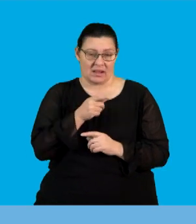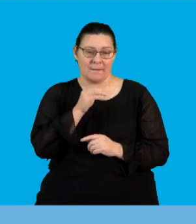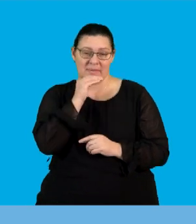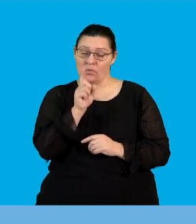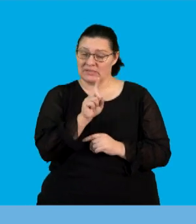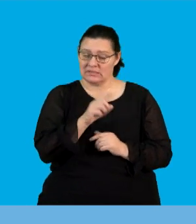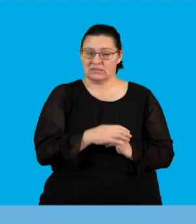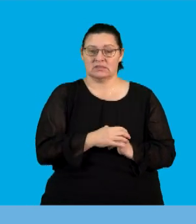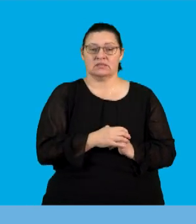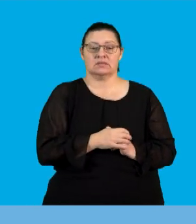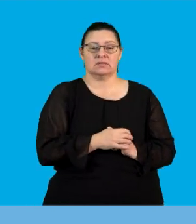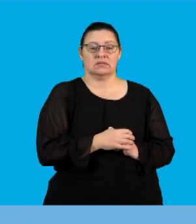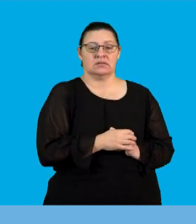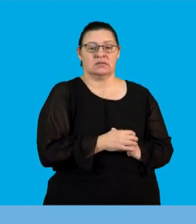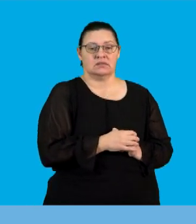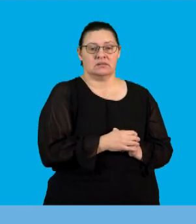is going to give us